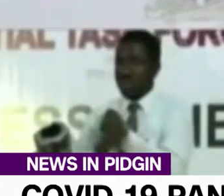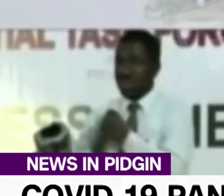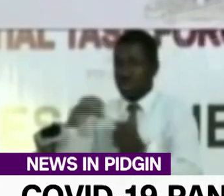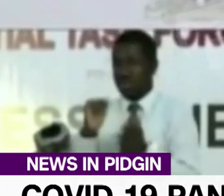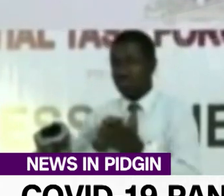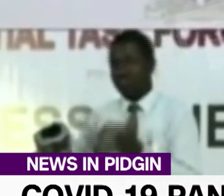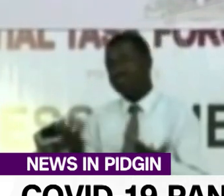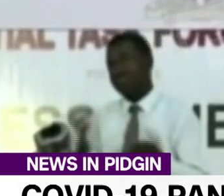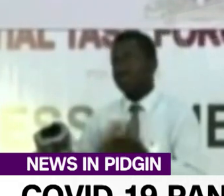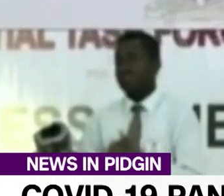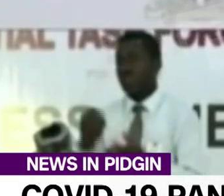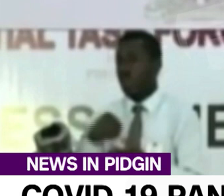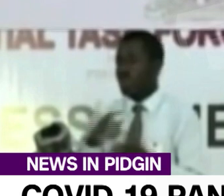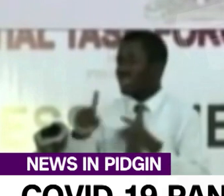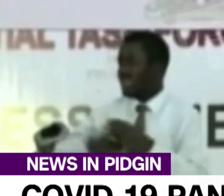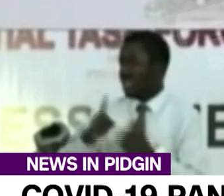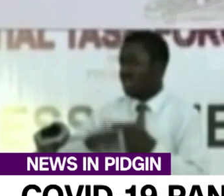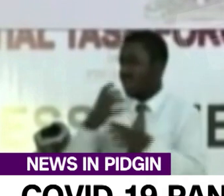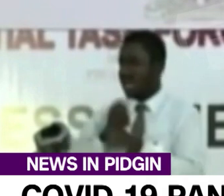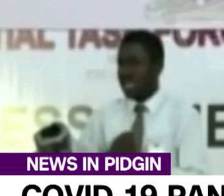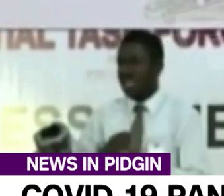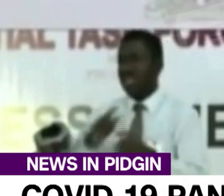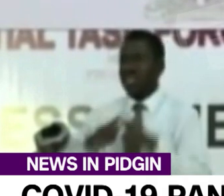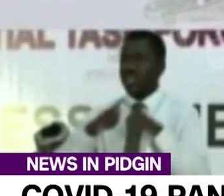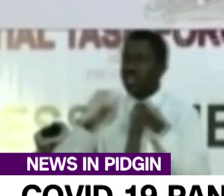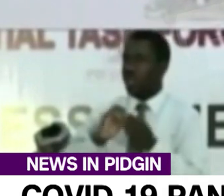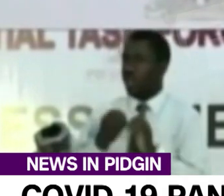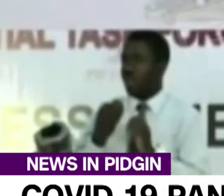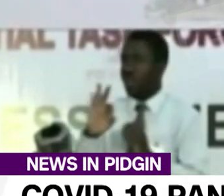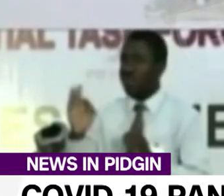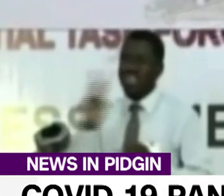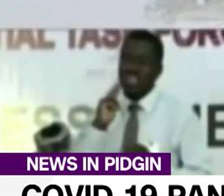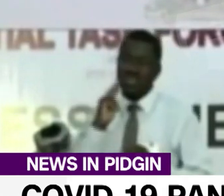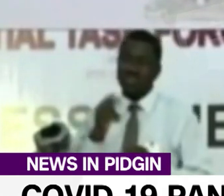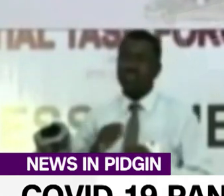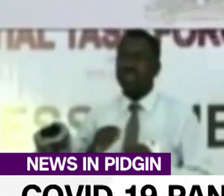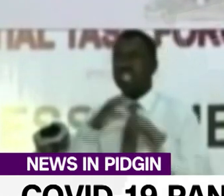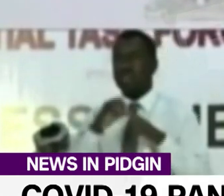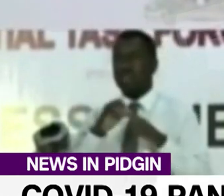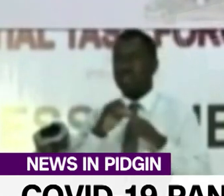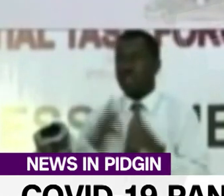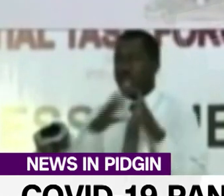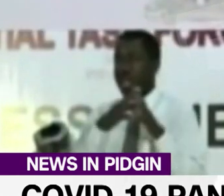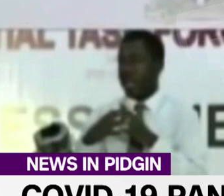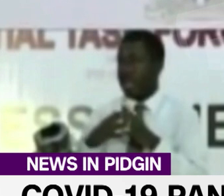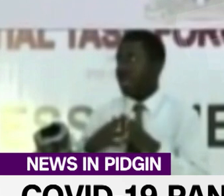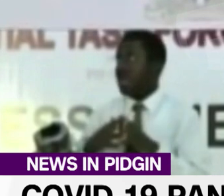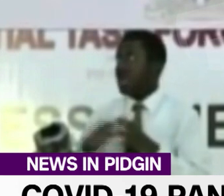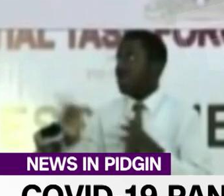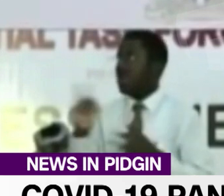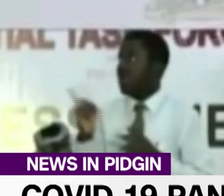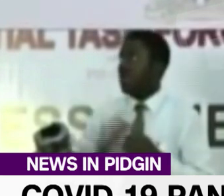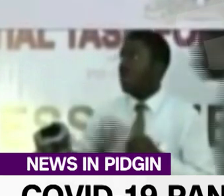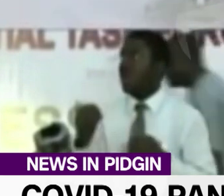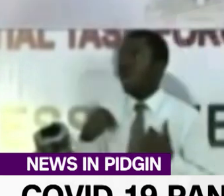country land border. The minister we know yarn us the land border where the returnees day, yarn say 24 more go come